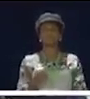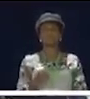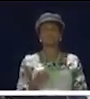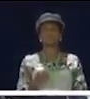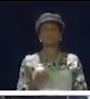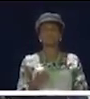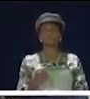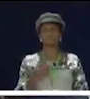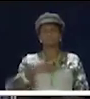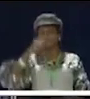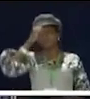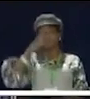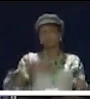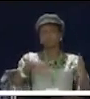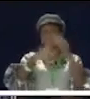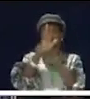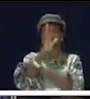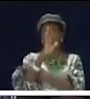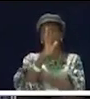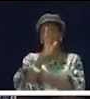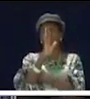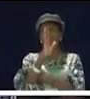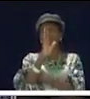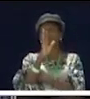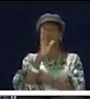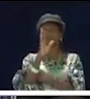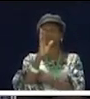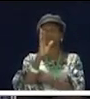My Father, my God,